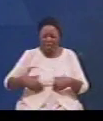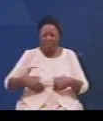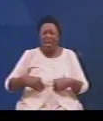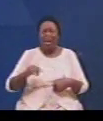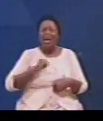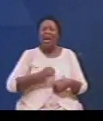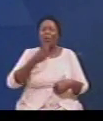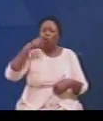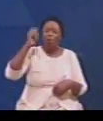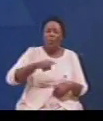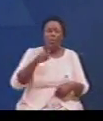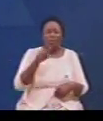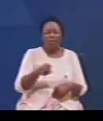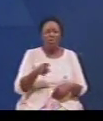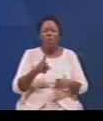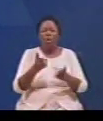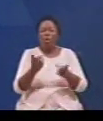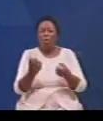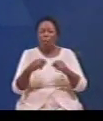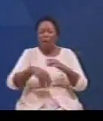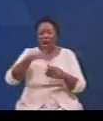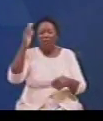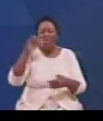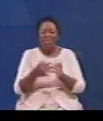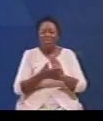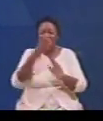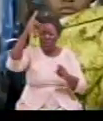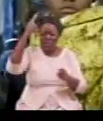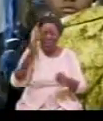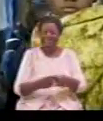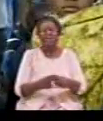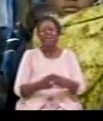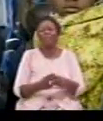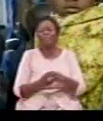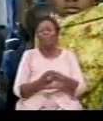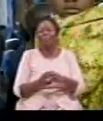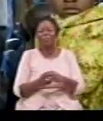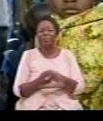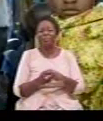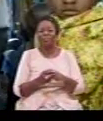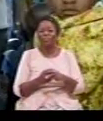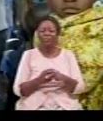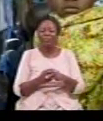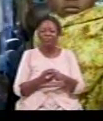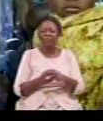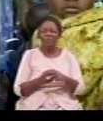I command you, come out in Jesus' name.